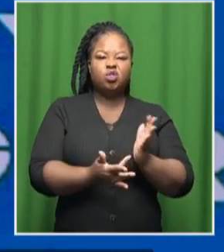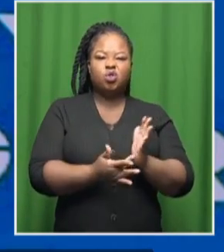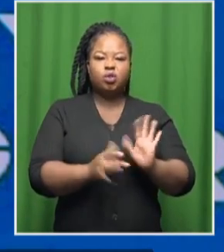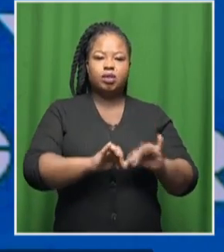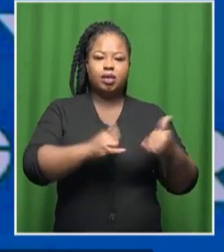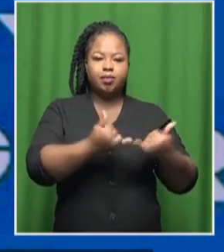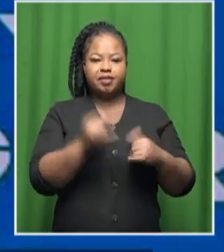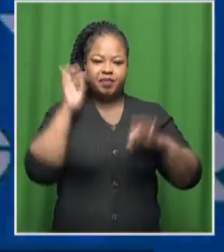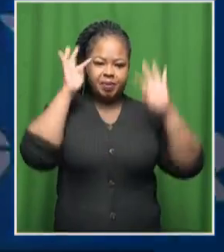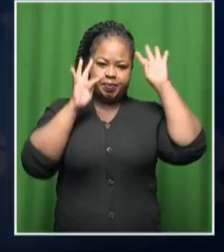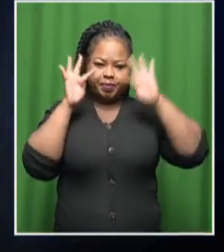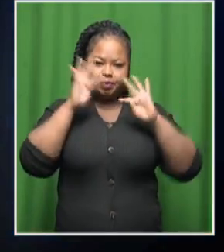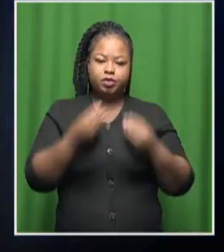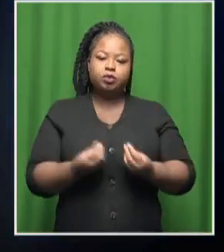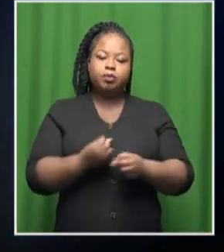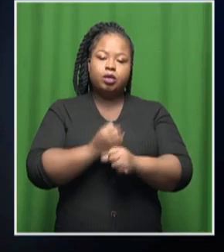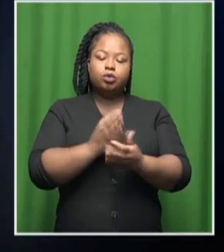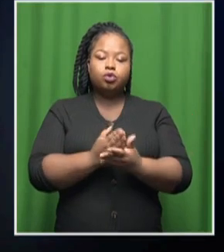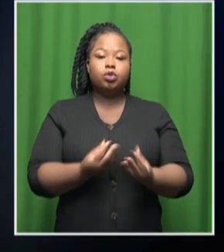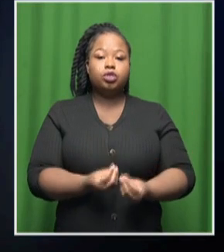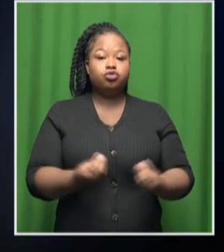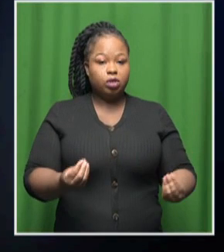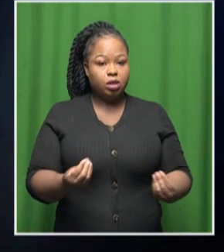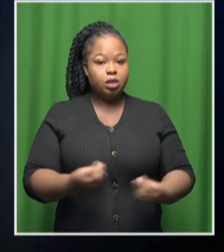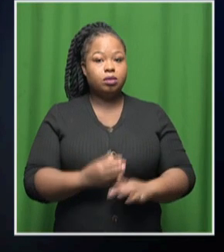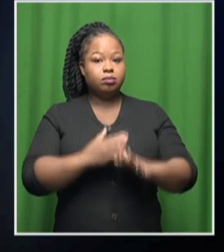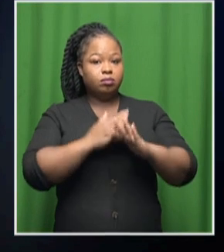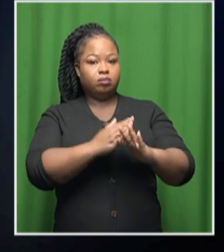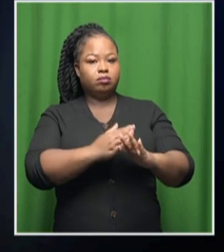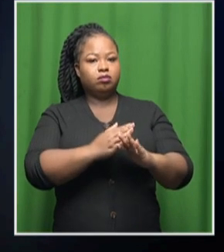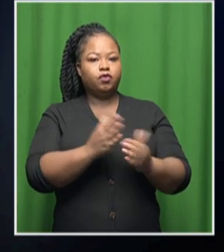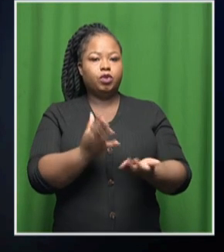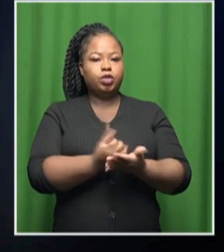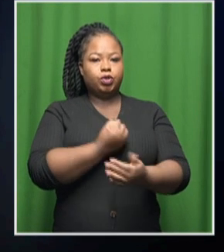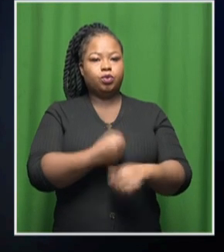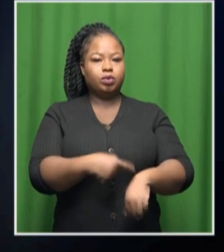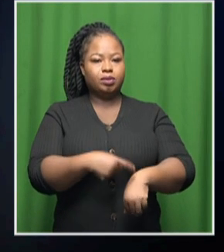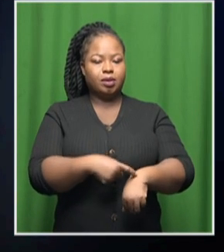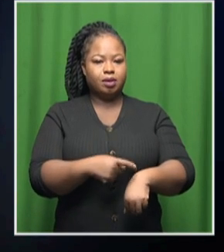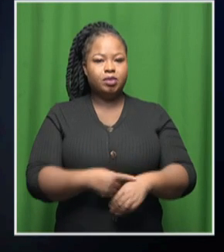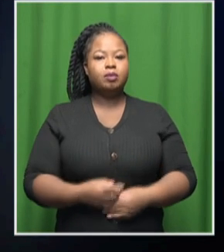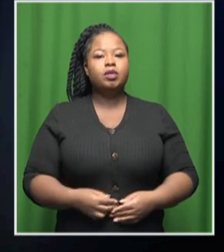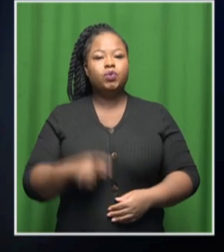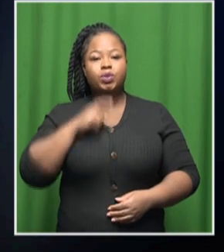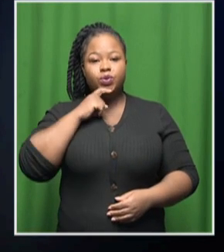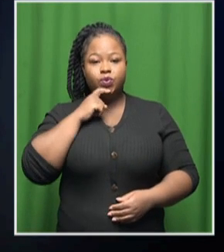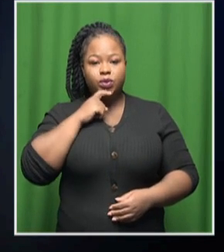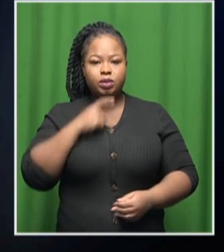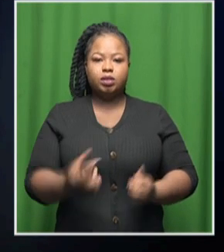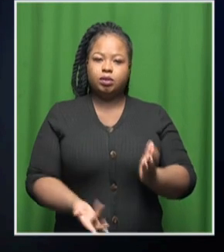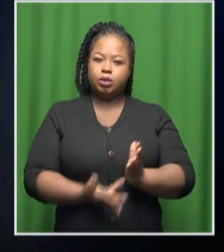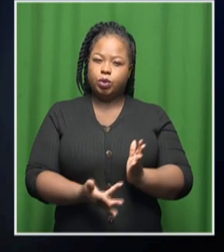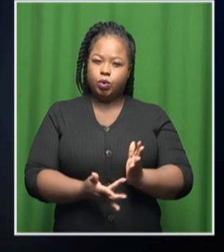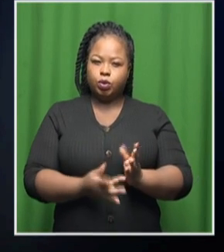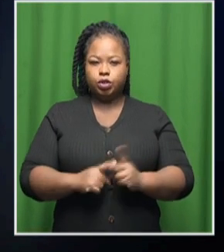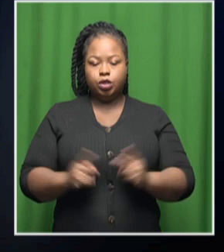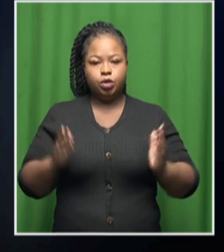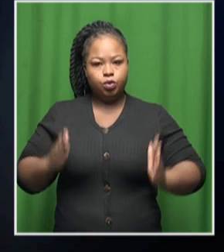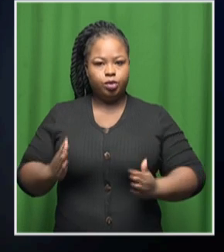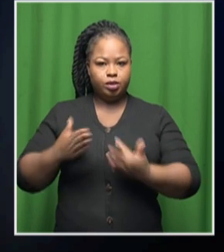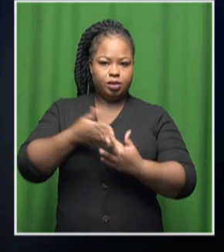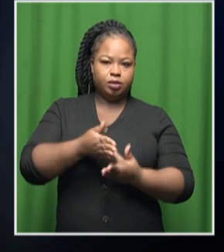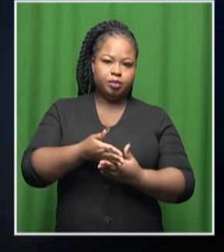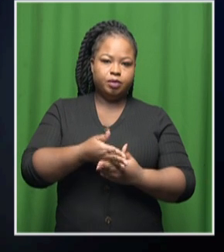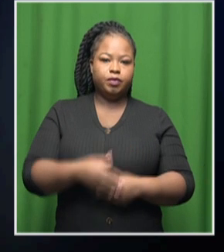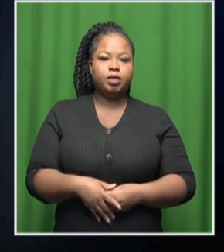offers innovative solutions to help prevent children from being abducted during school collection times. So by using a combination of technology and human